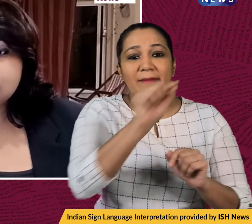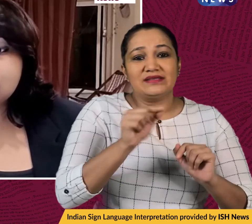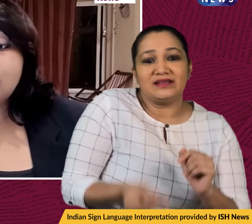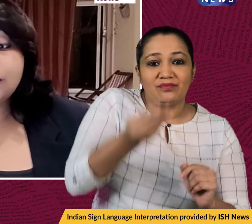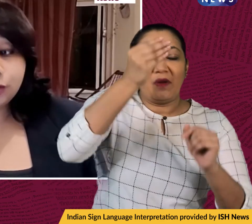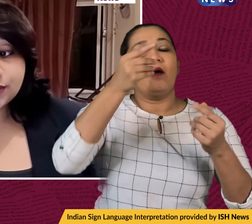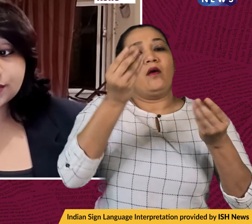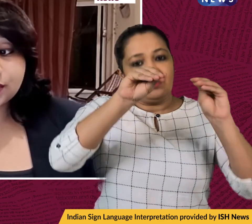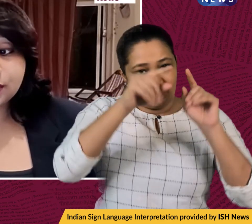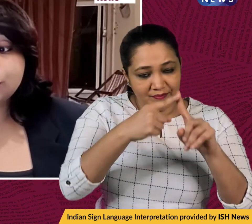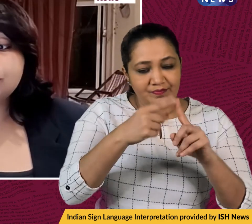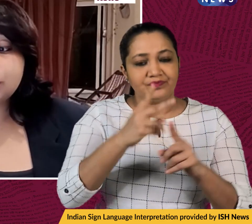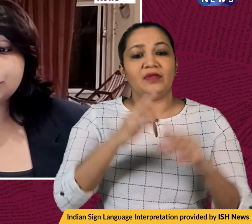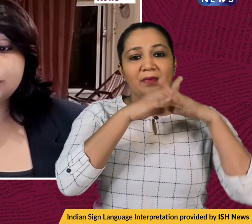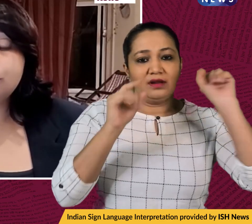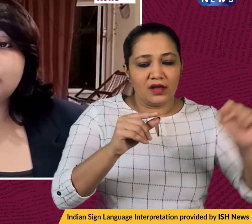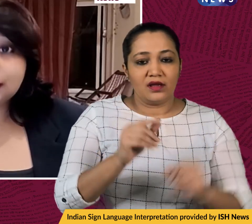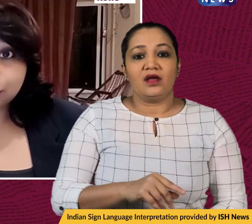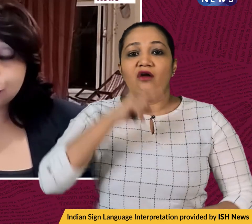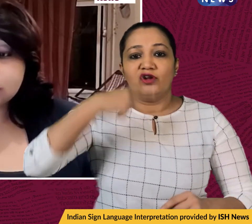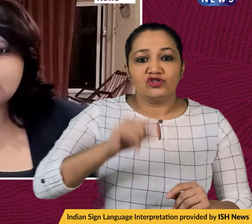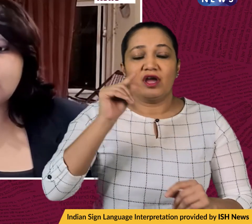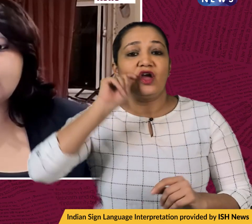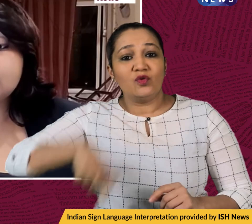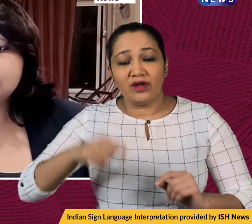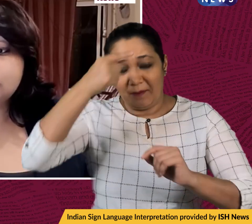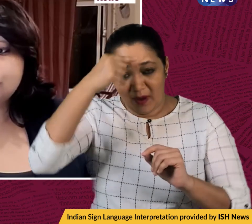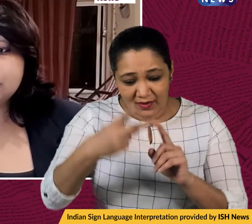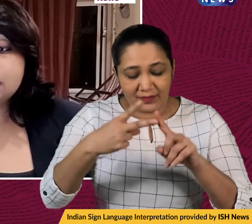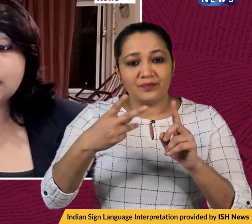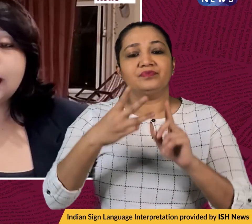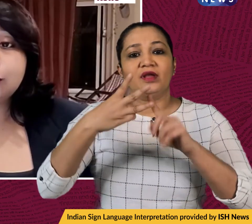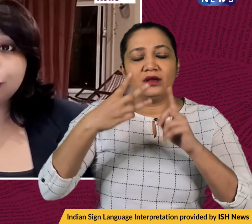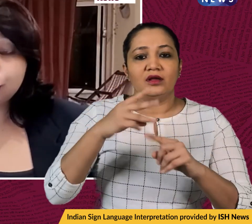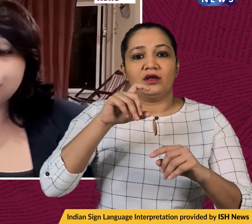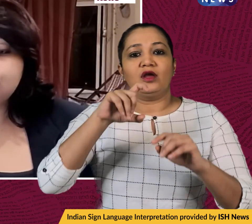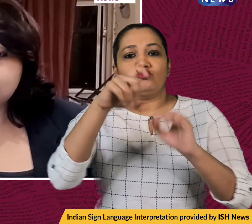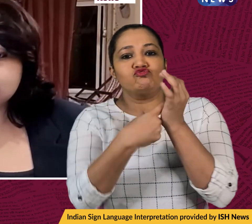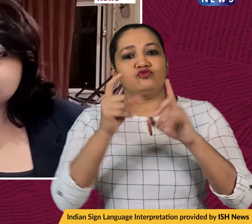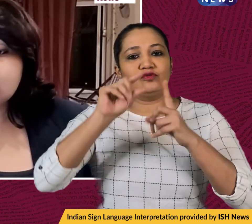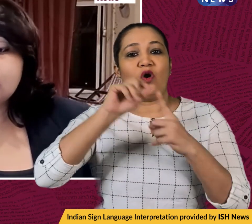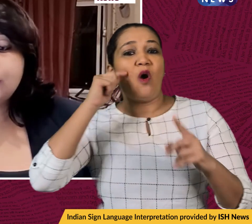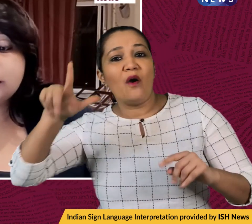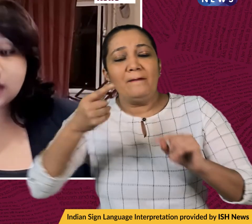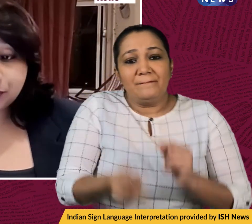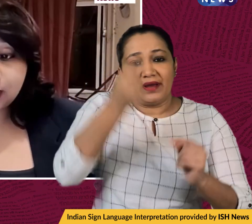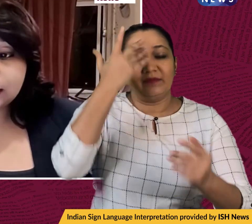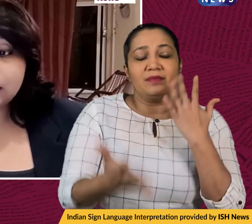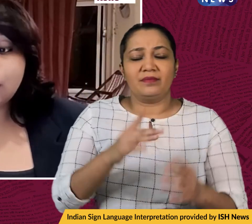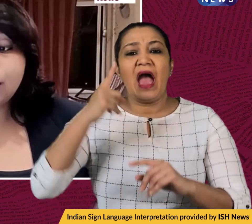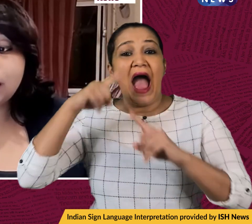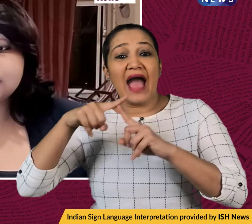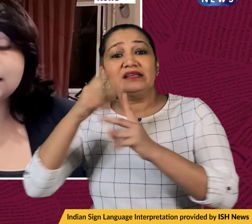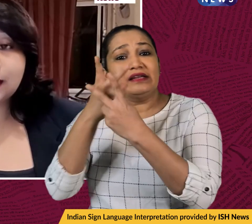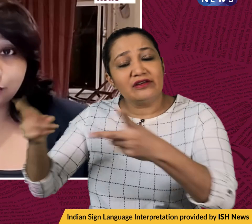the US. Other reasons include Russia-Ukraine tensions and the increase in crude prices. Now, except